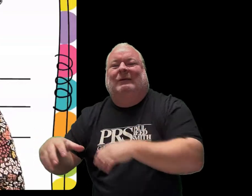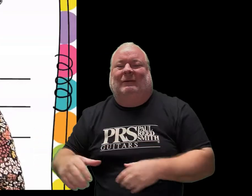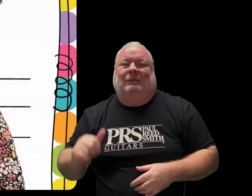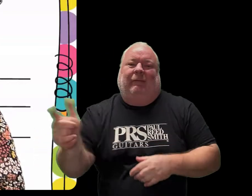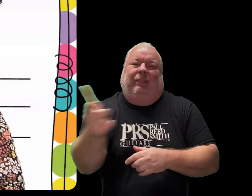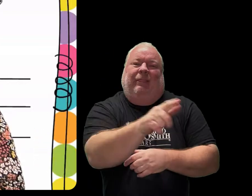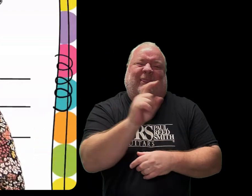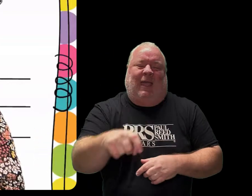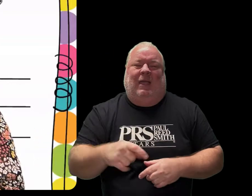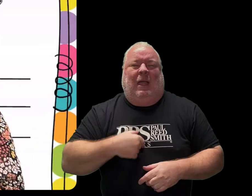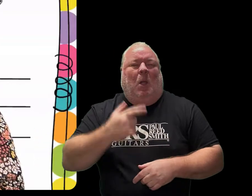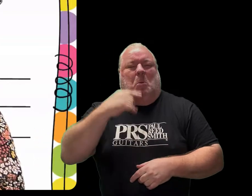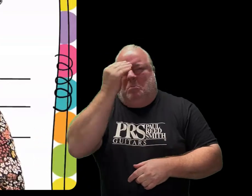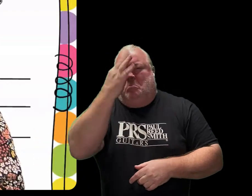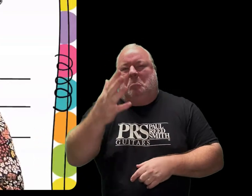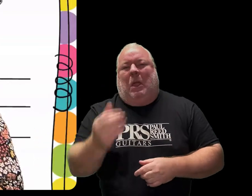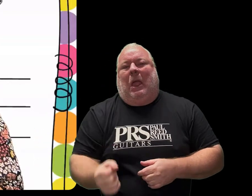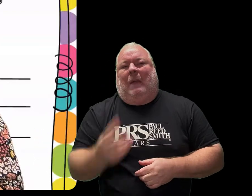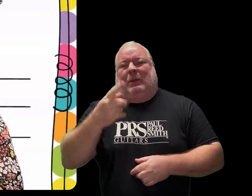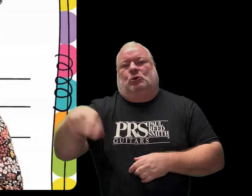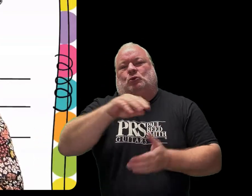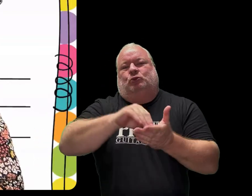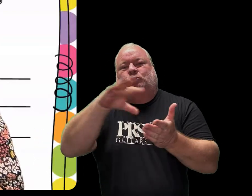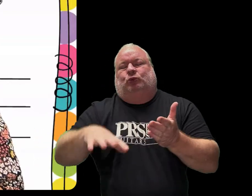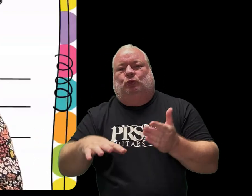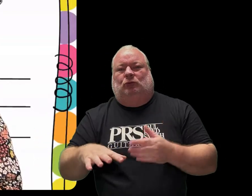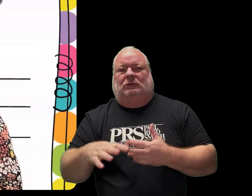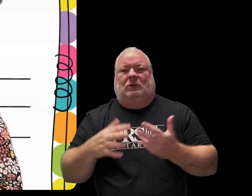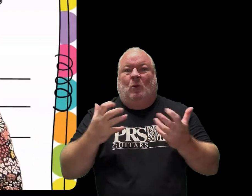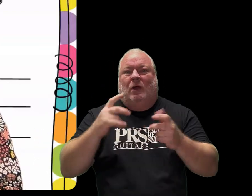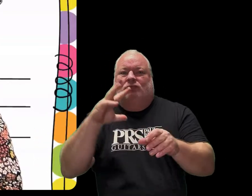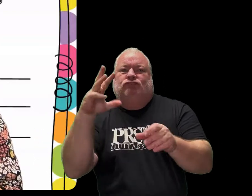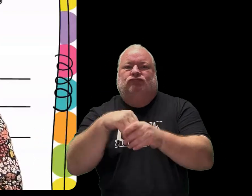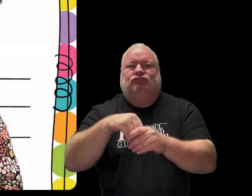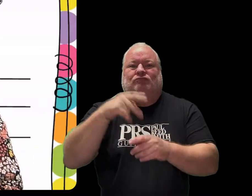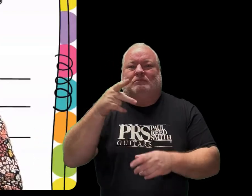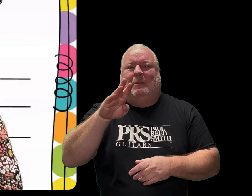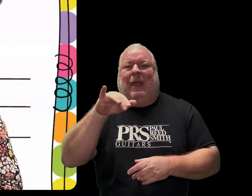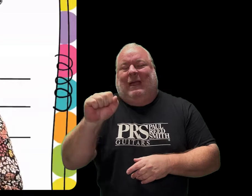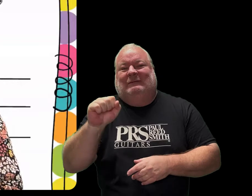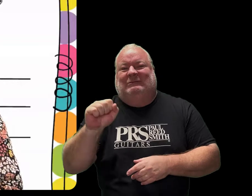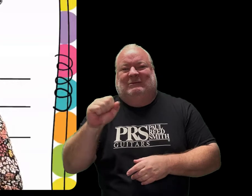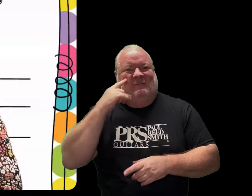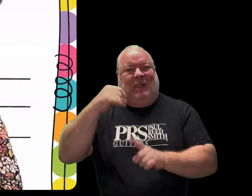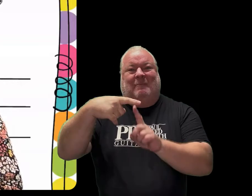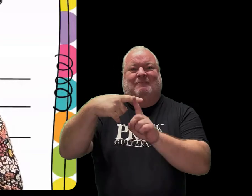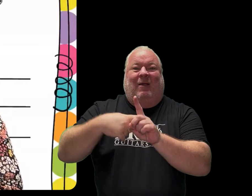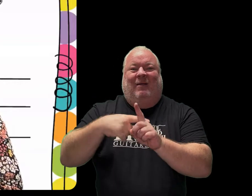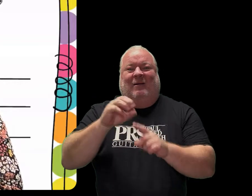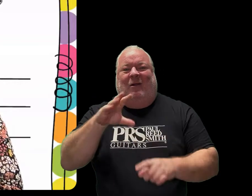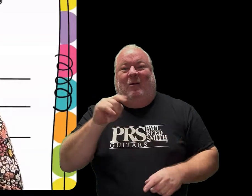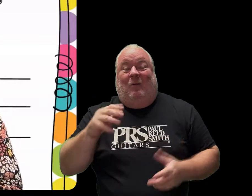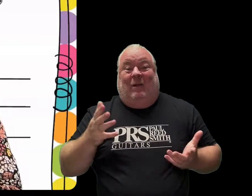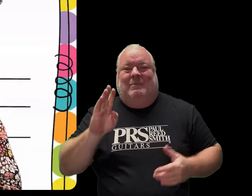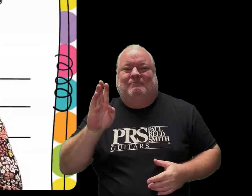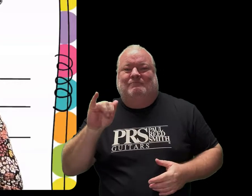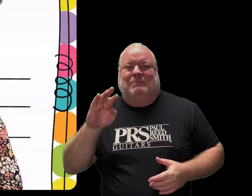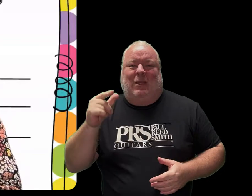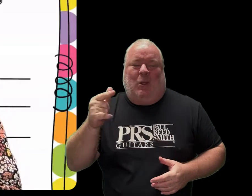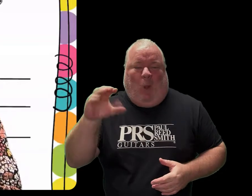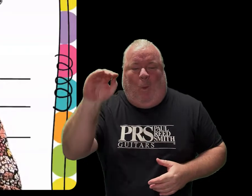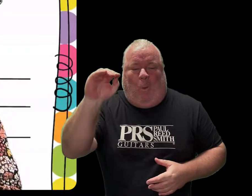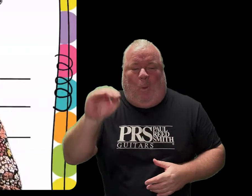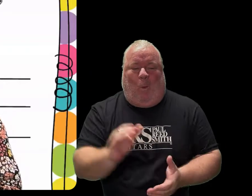how many students have chosen to purchase our PBIS event for the month,